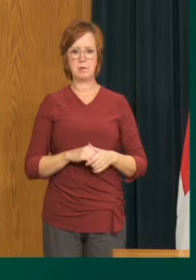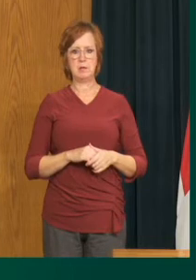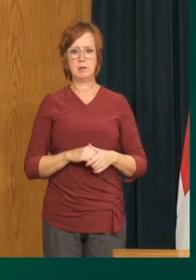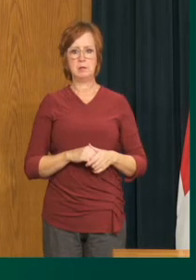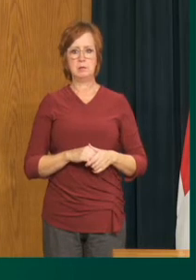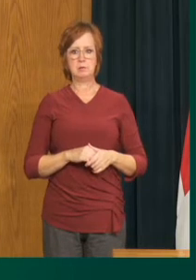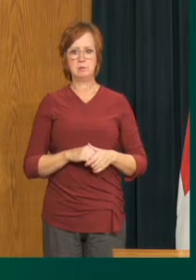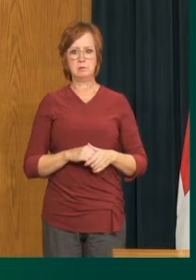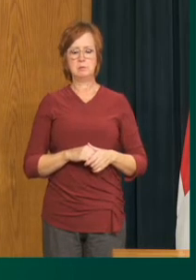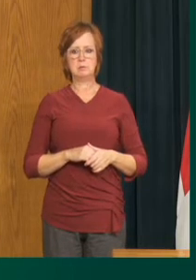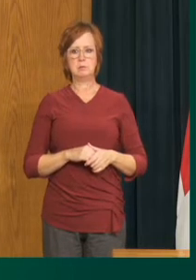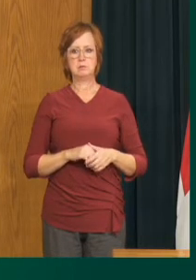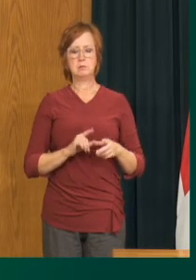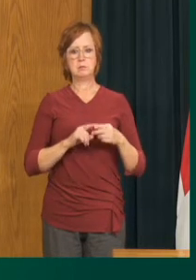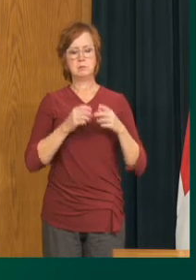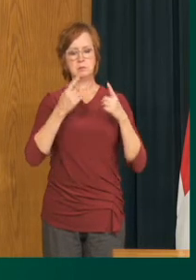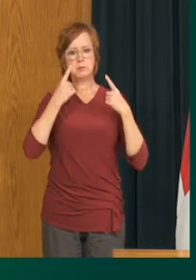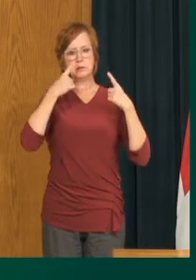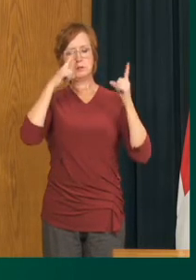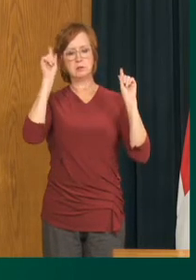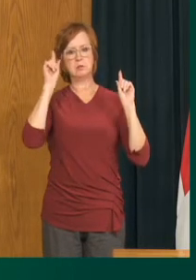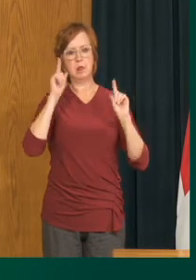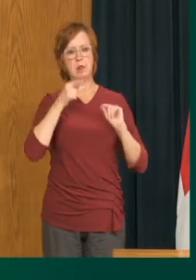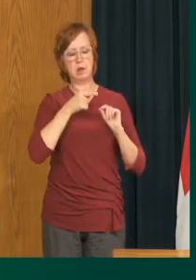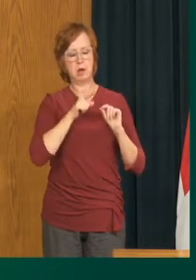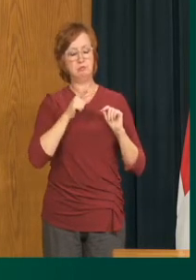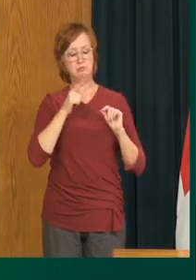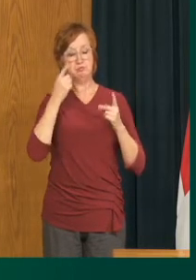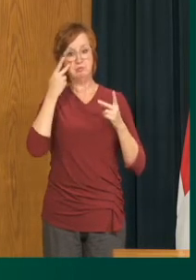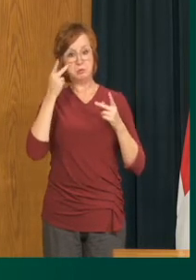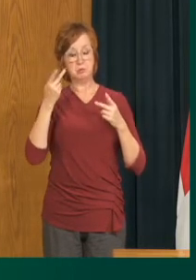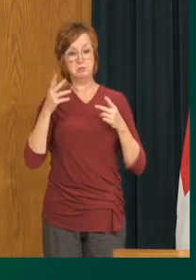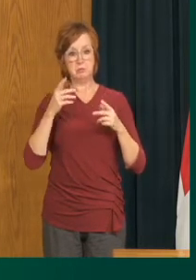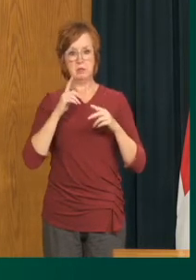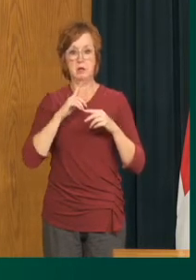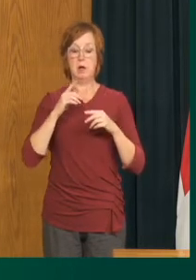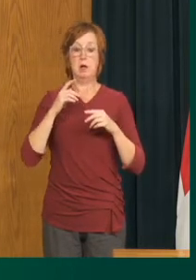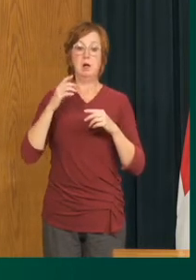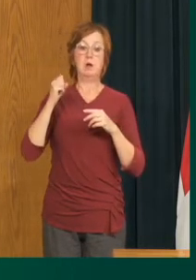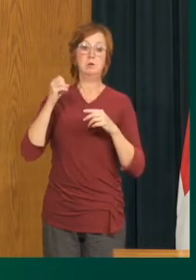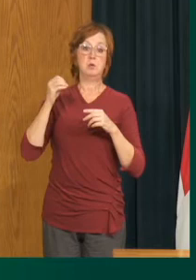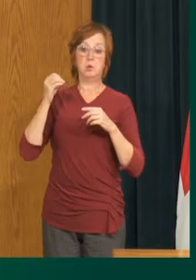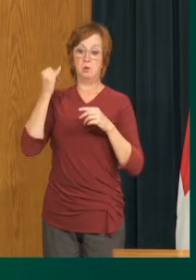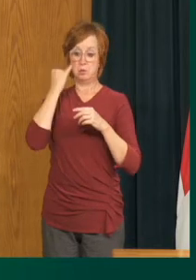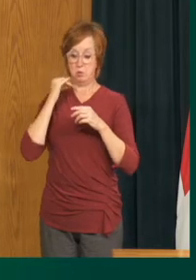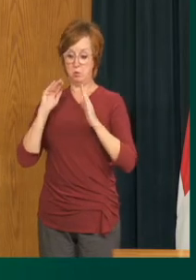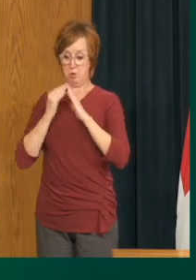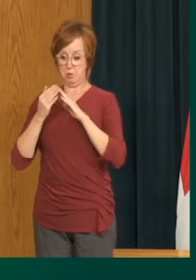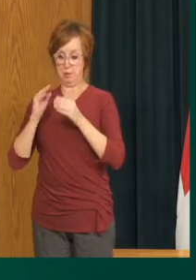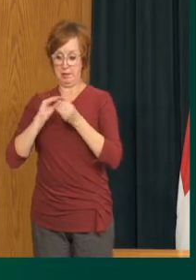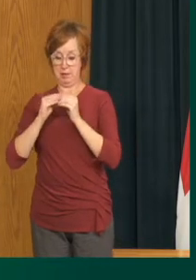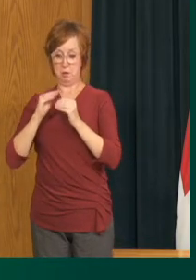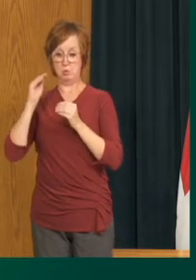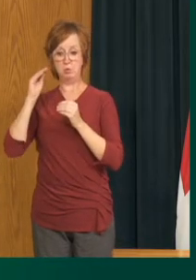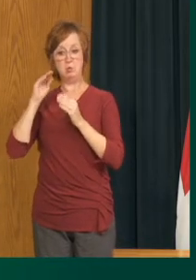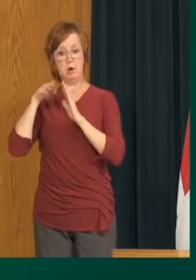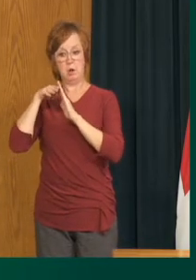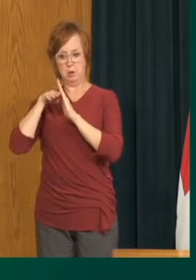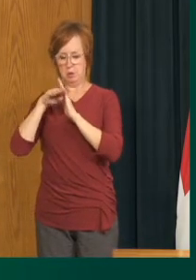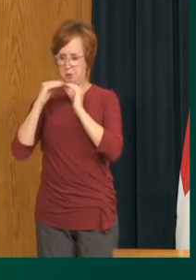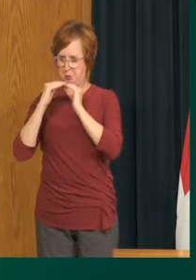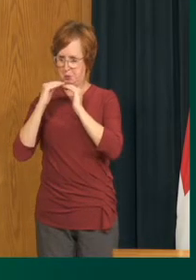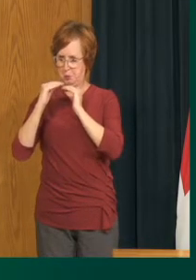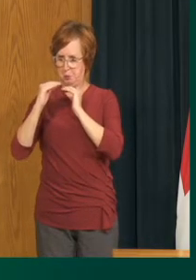successful, and we'll continue to look at that. And of course, if our community transmission remains low, then I think it's worth considering